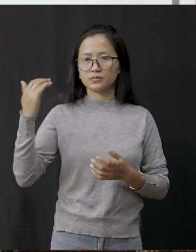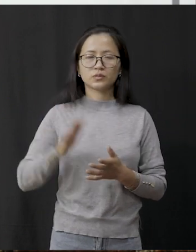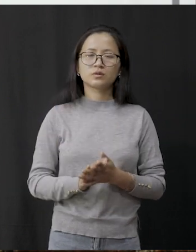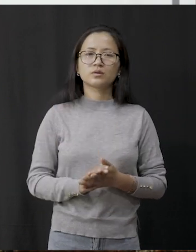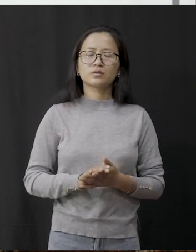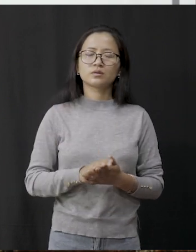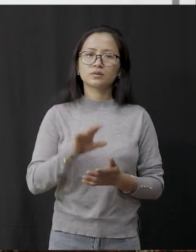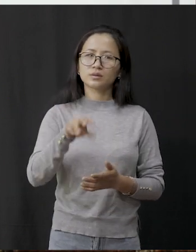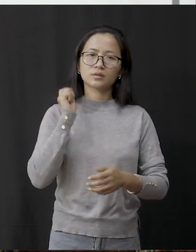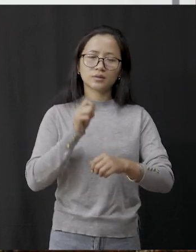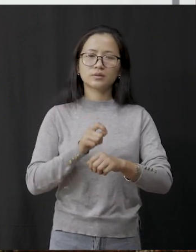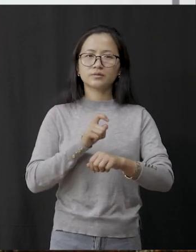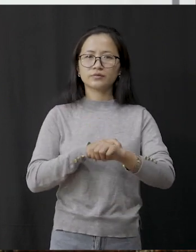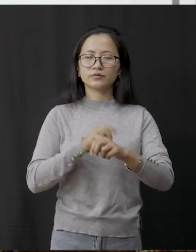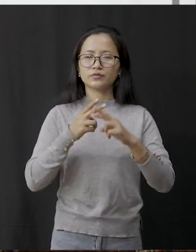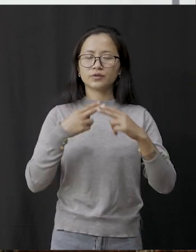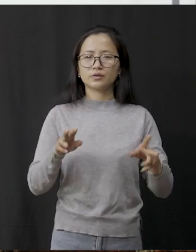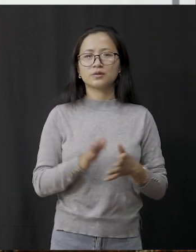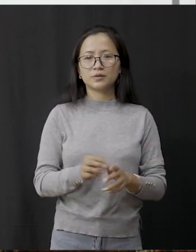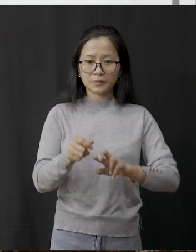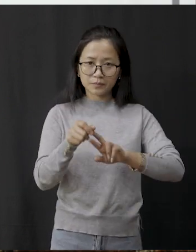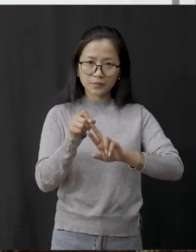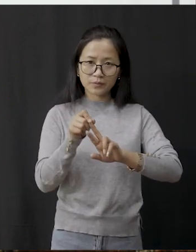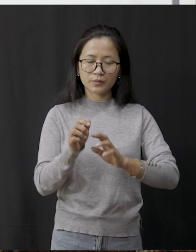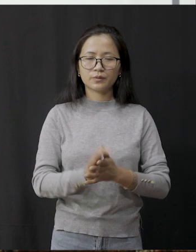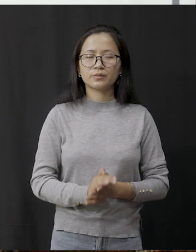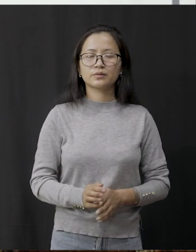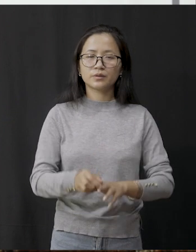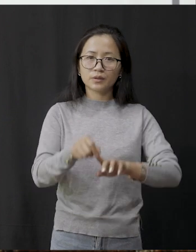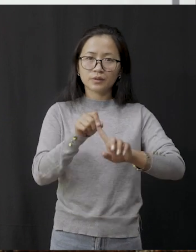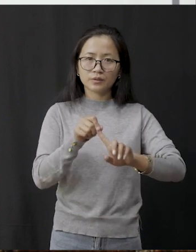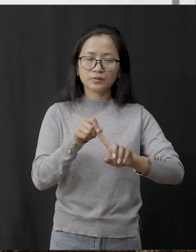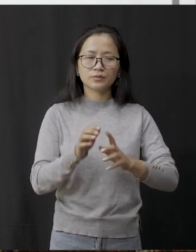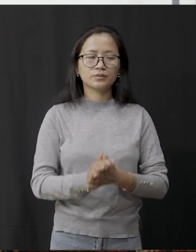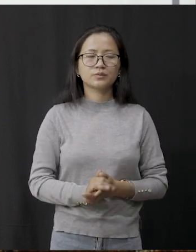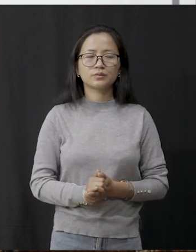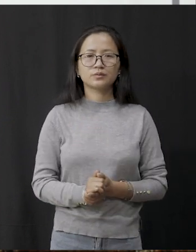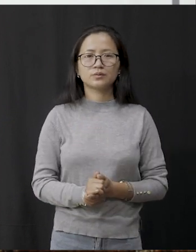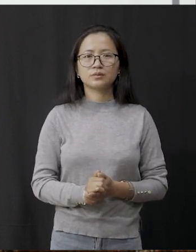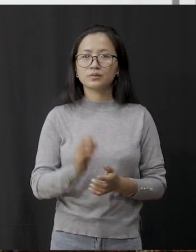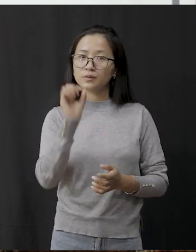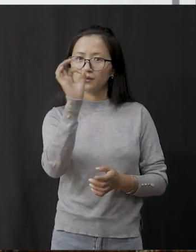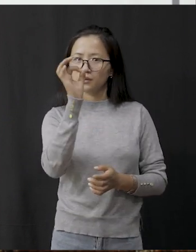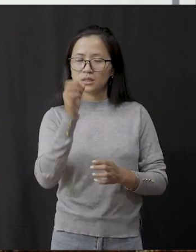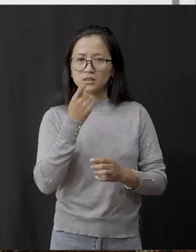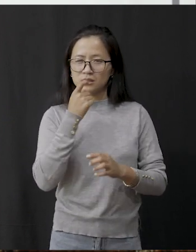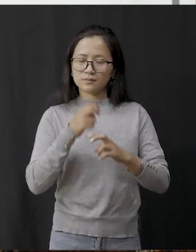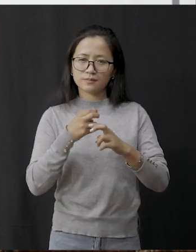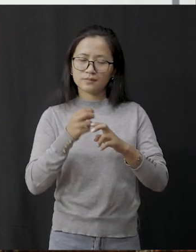time, they play marbles with friends. So this is marbles. So do you like playing